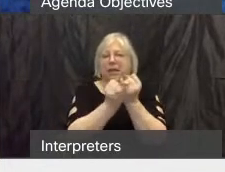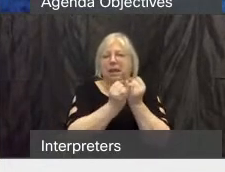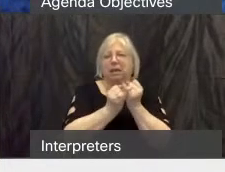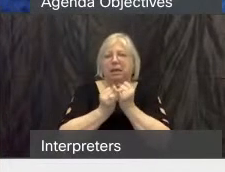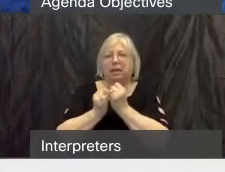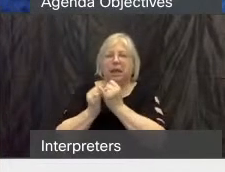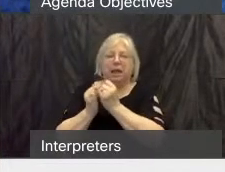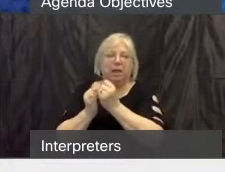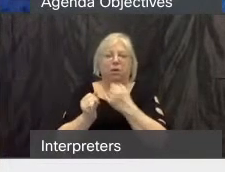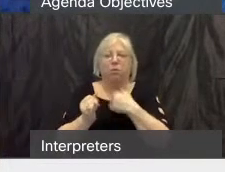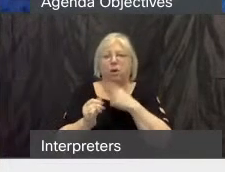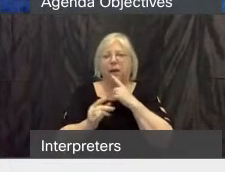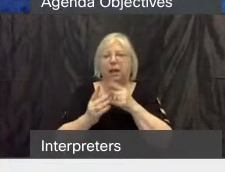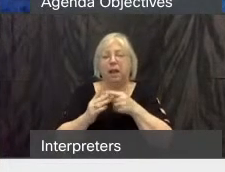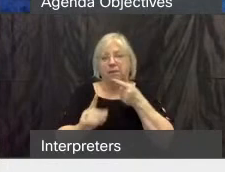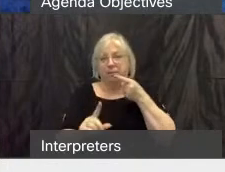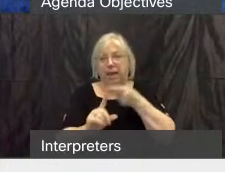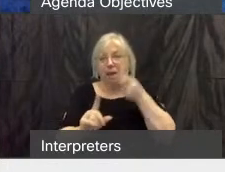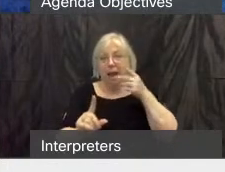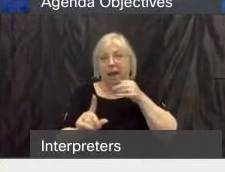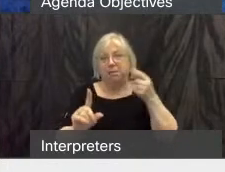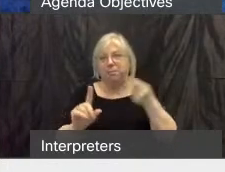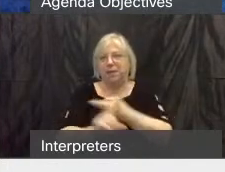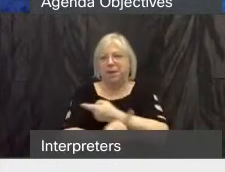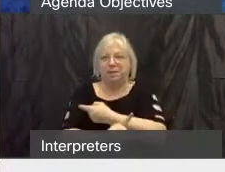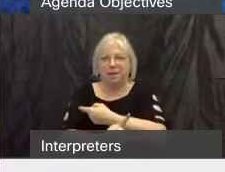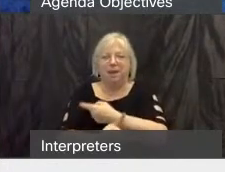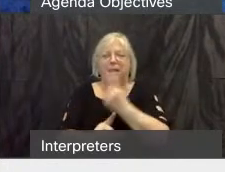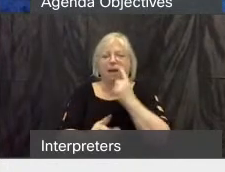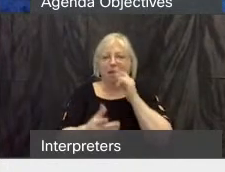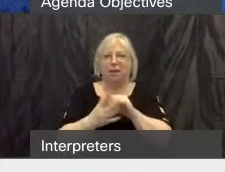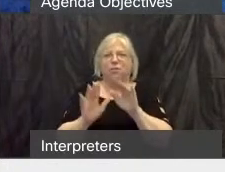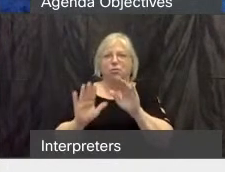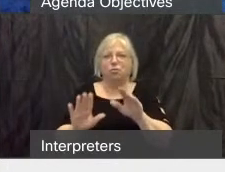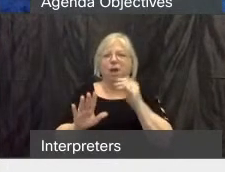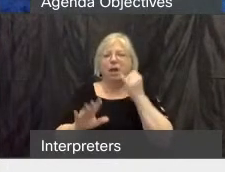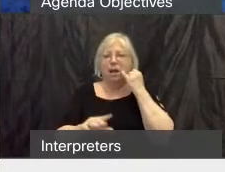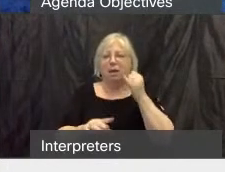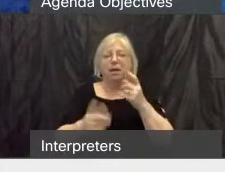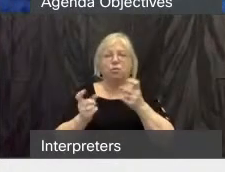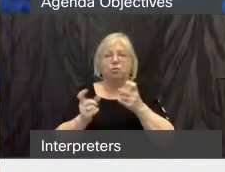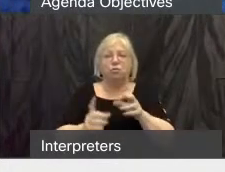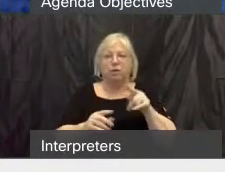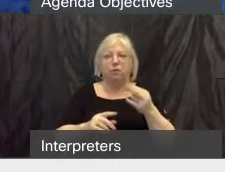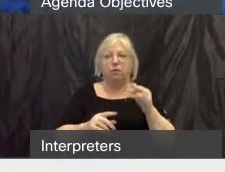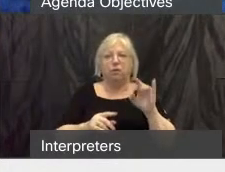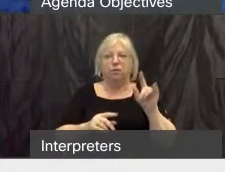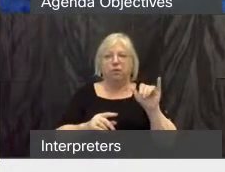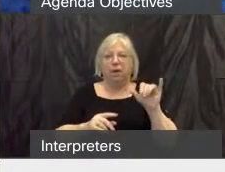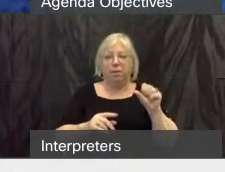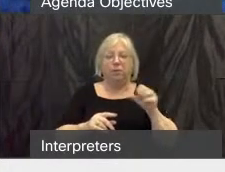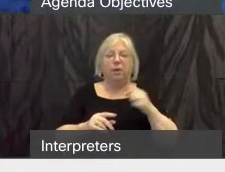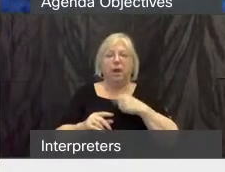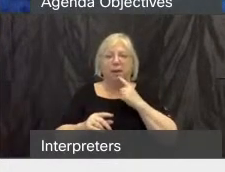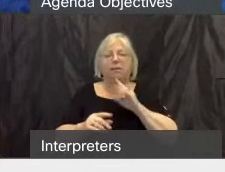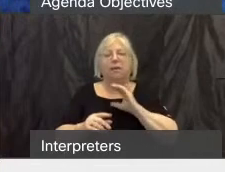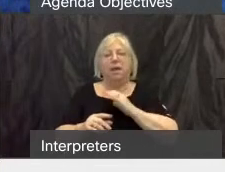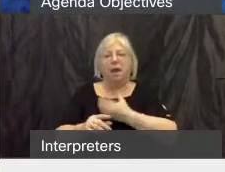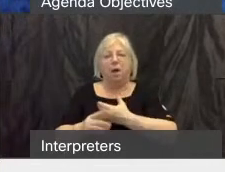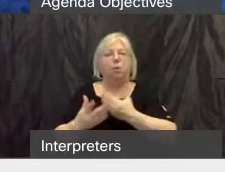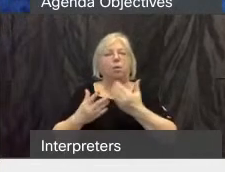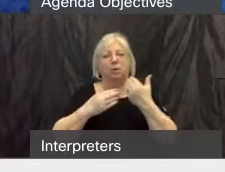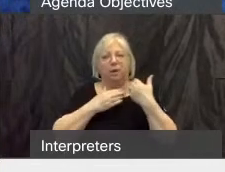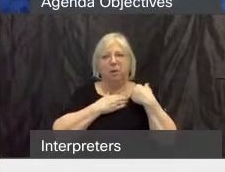a lot of hits and misses. So I think that's a great idea, Director Phillips. I think it's incumbent upon us to figure out a way to use